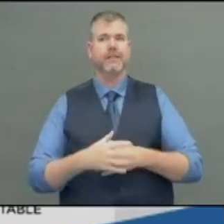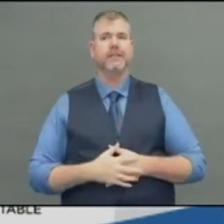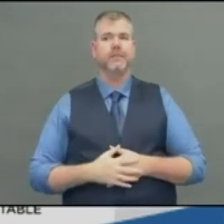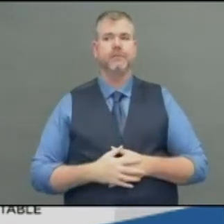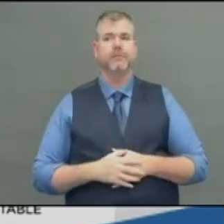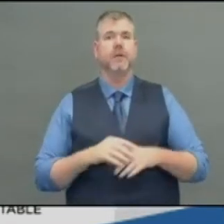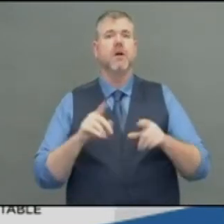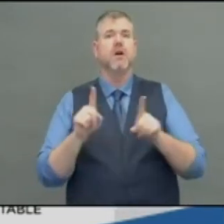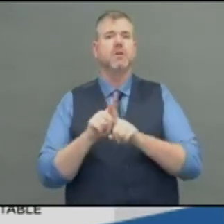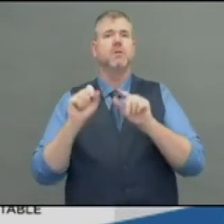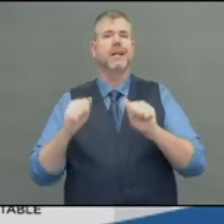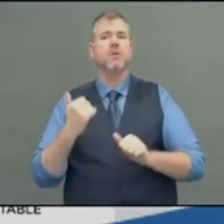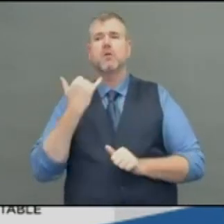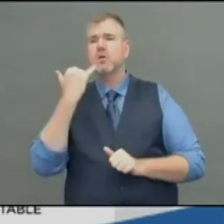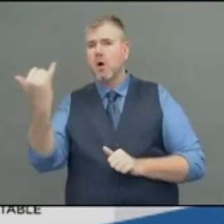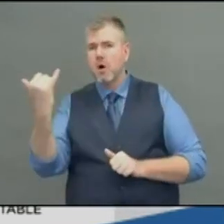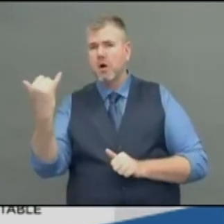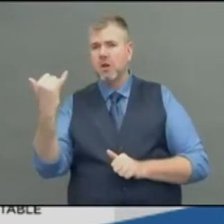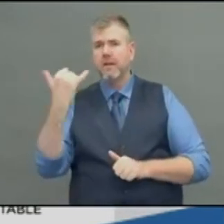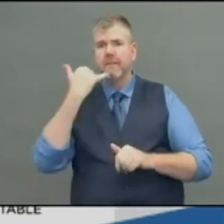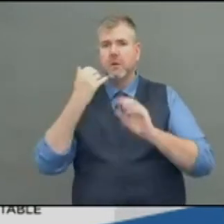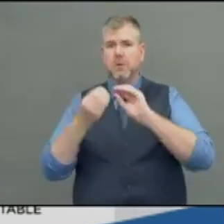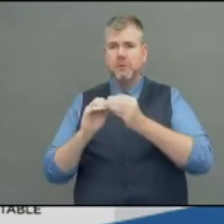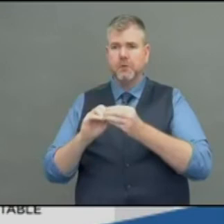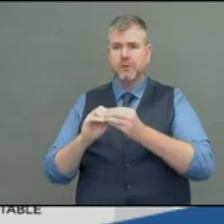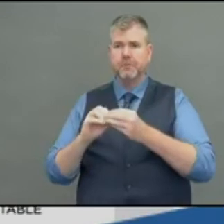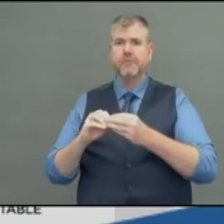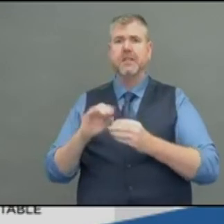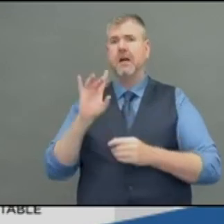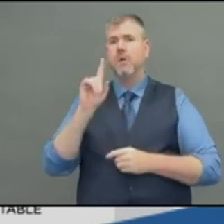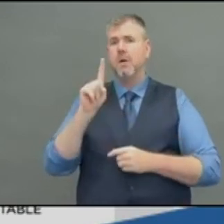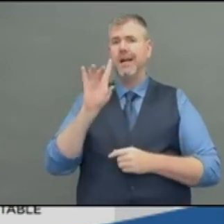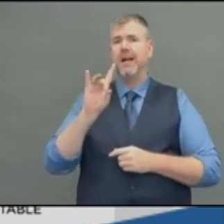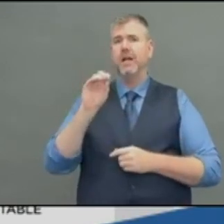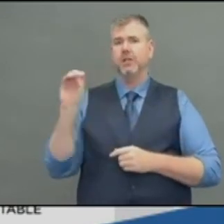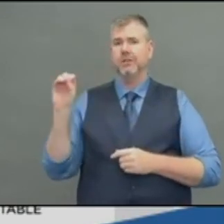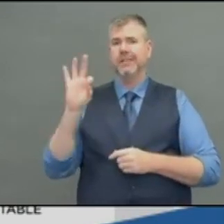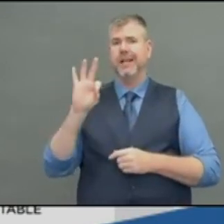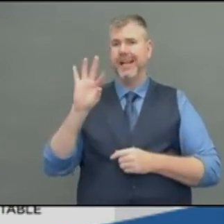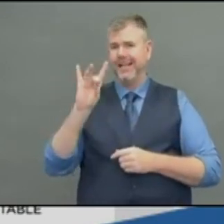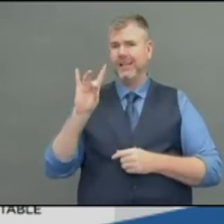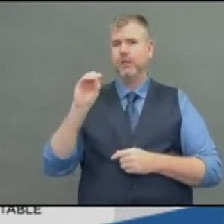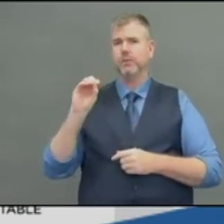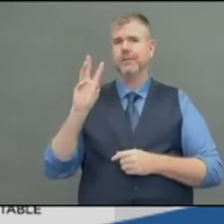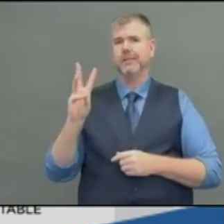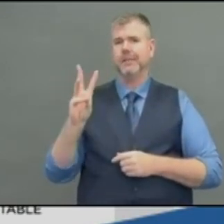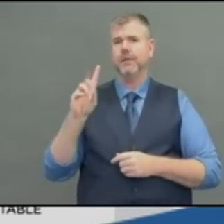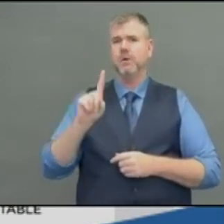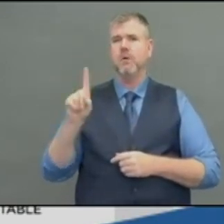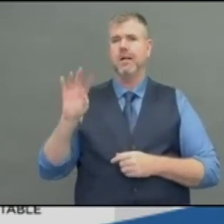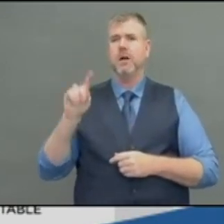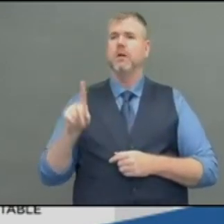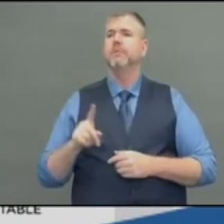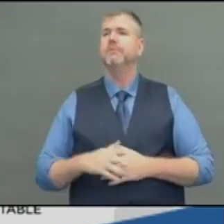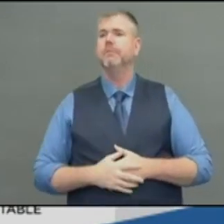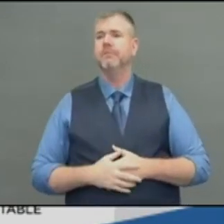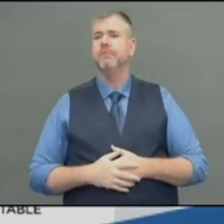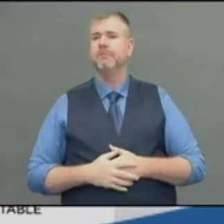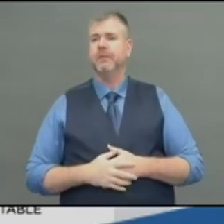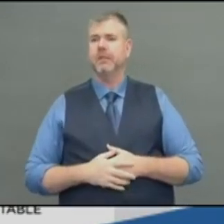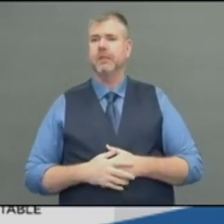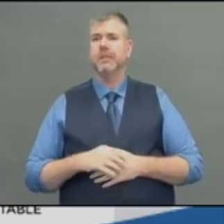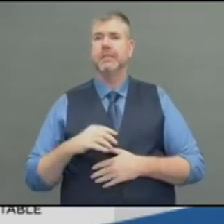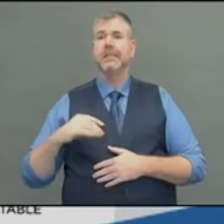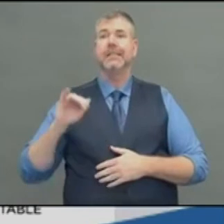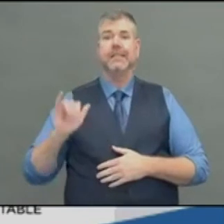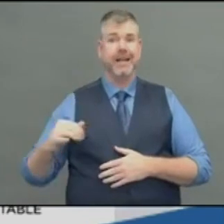an application, but you can also download it from our website. You can download the application from the website if you'd like to.